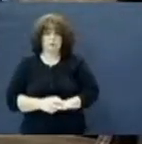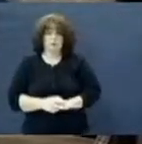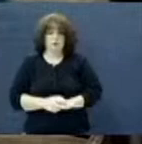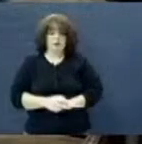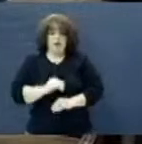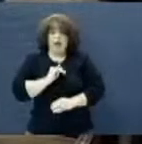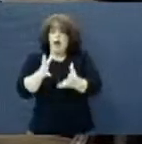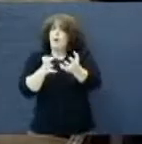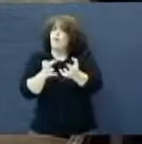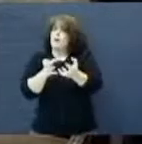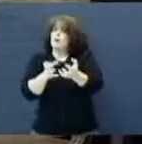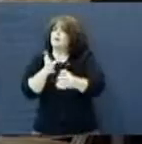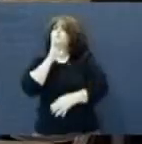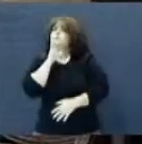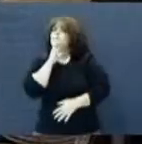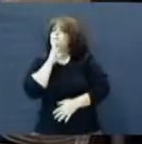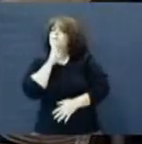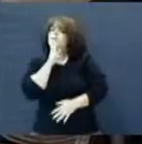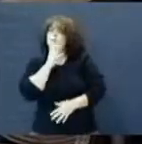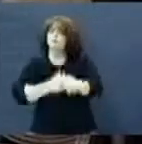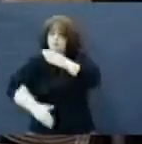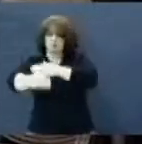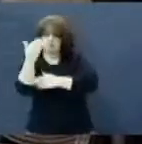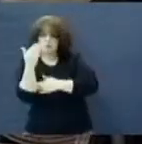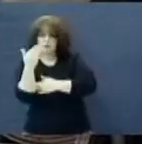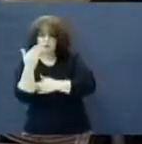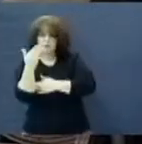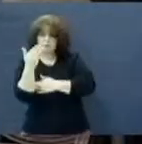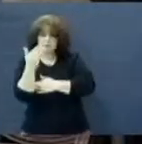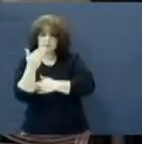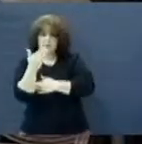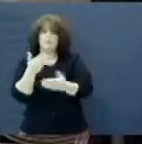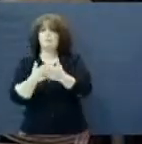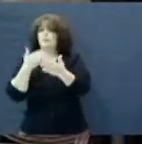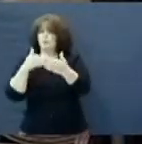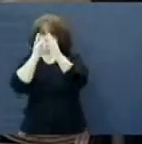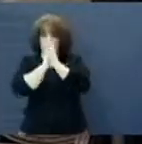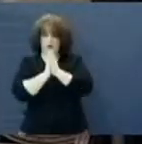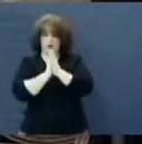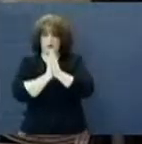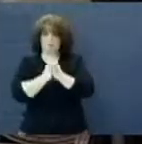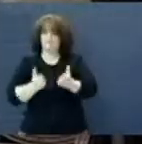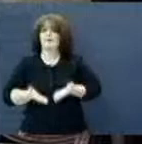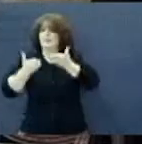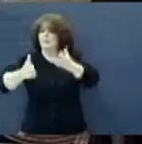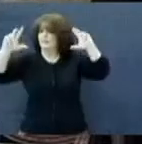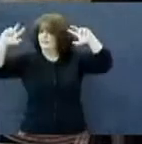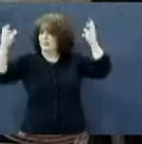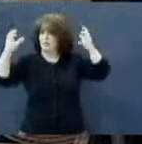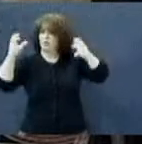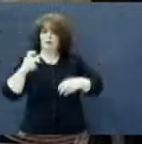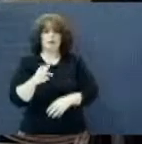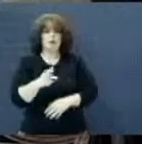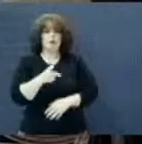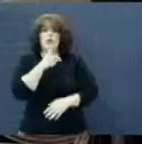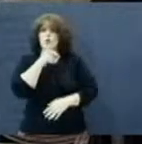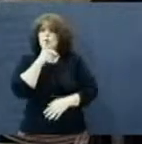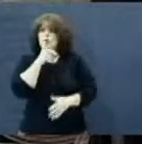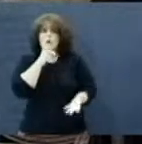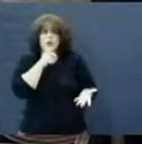I want to speak this morning, just before I pray, I'll give you my text. Who's going to help me?